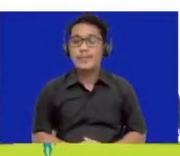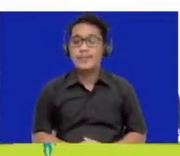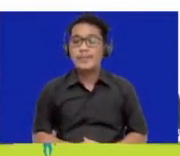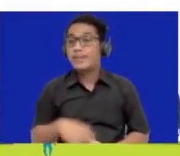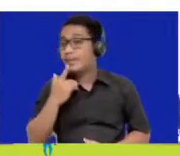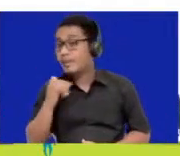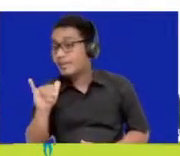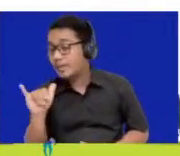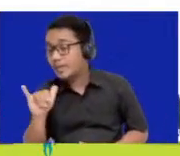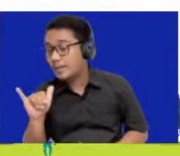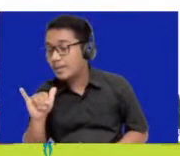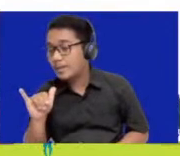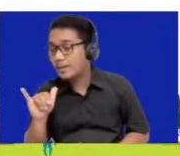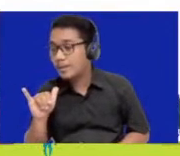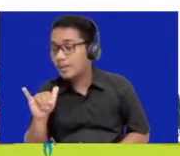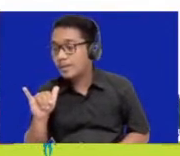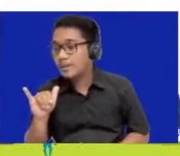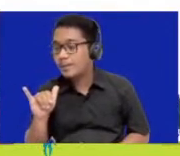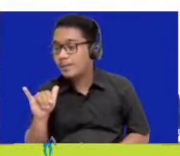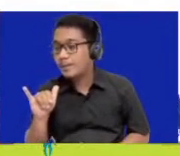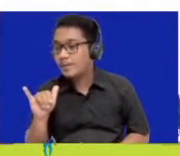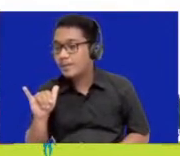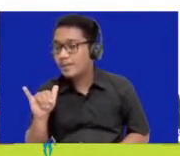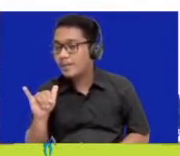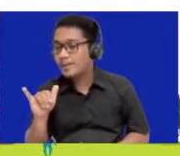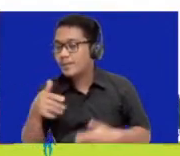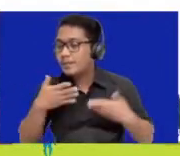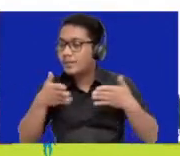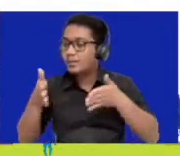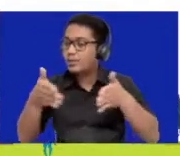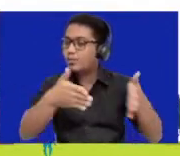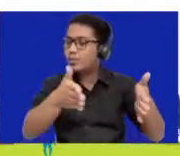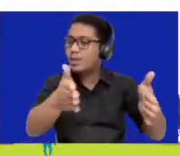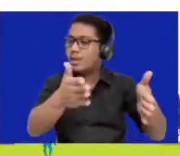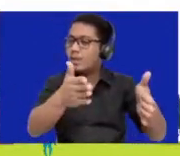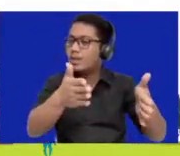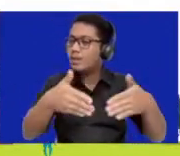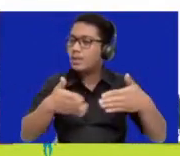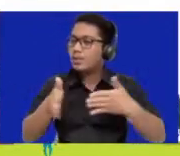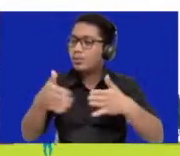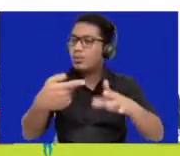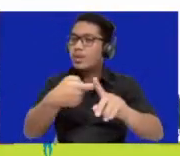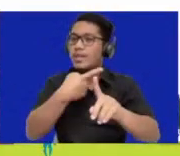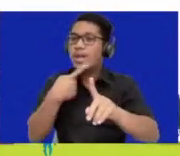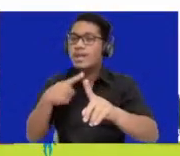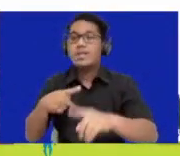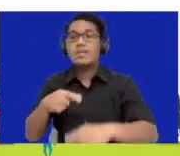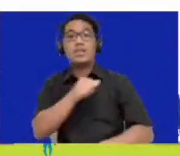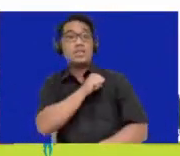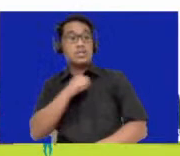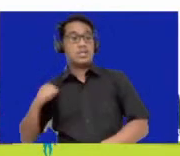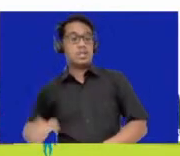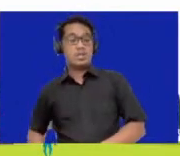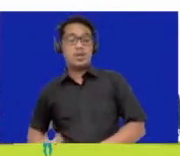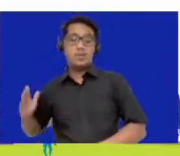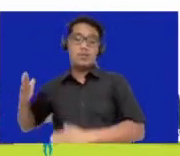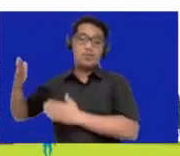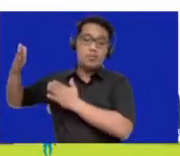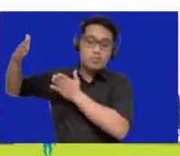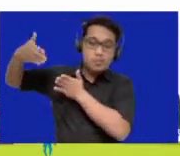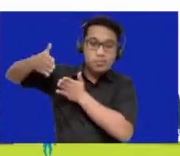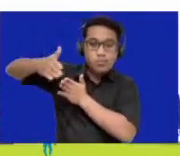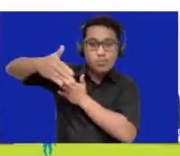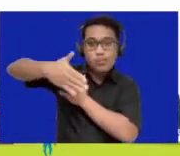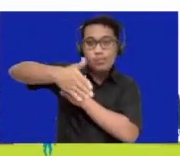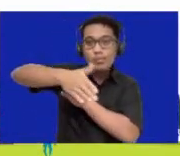from China, from the Tibetan Plateau. And as such, Kurigram experienced floodings on an annual